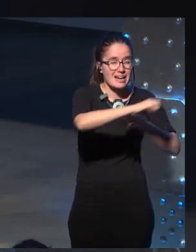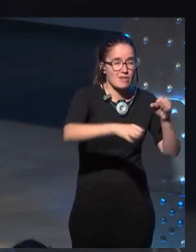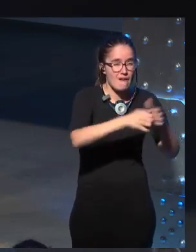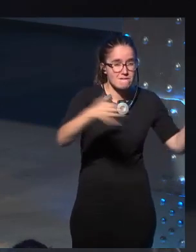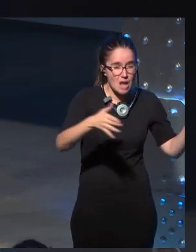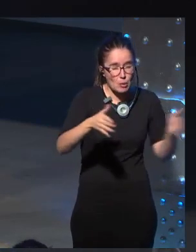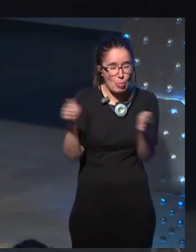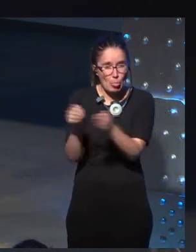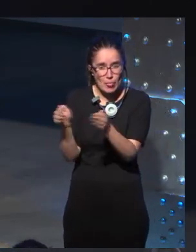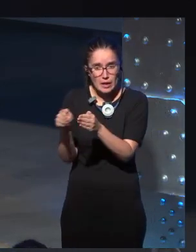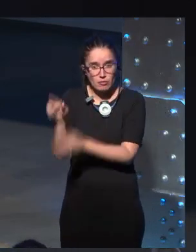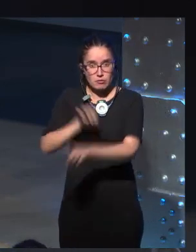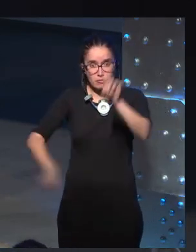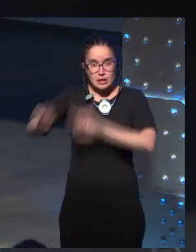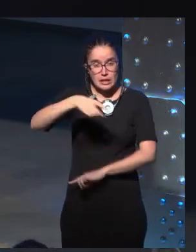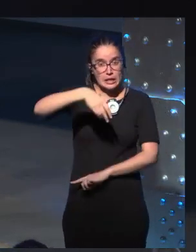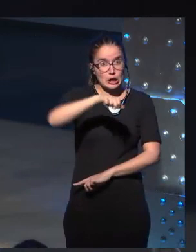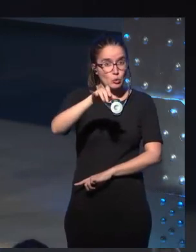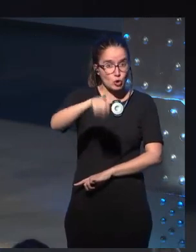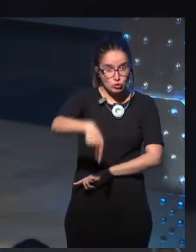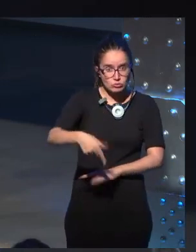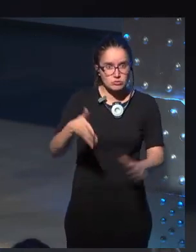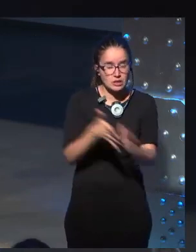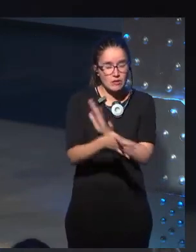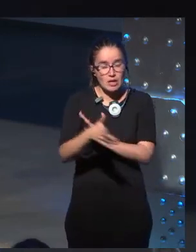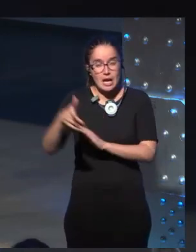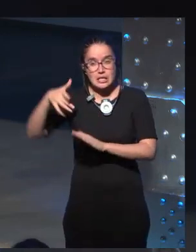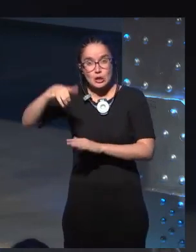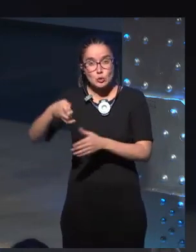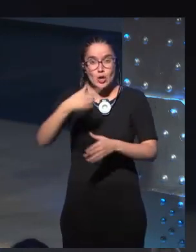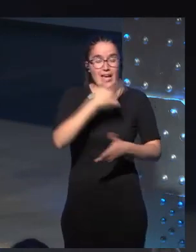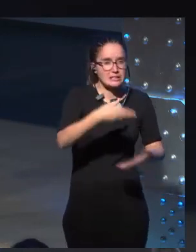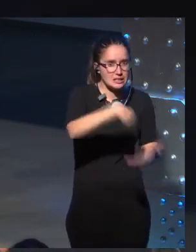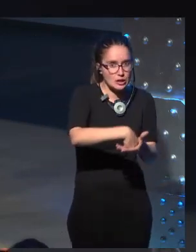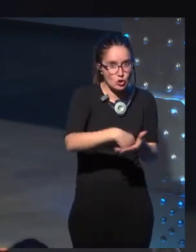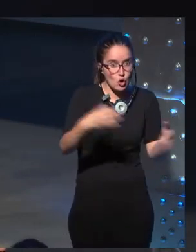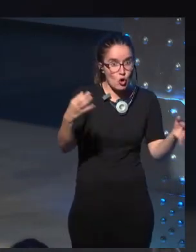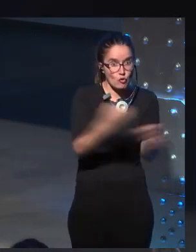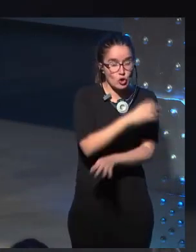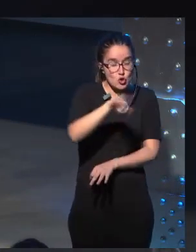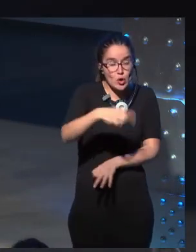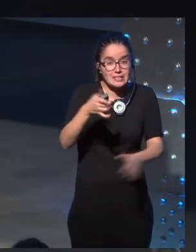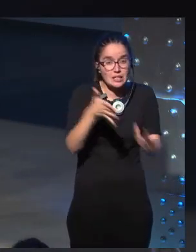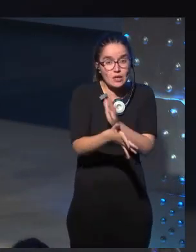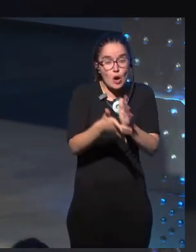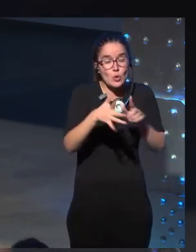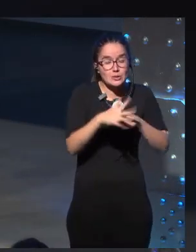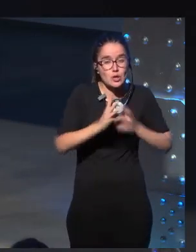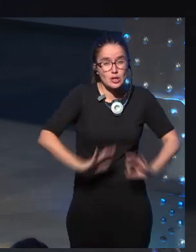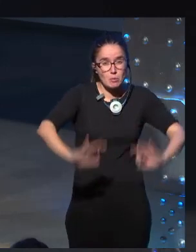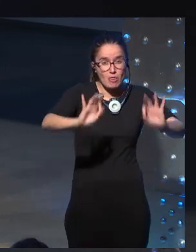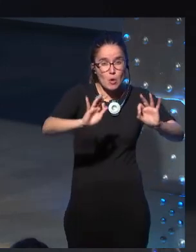gravedad... So Newton is part of Einstein. It's not wrong. It's just a special case when gravity is small. For